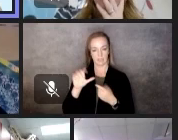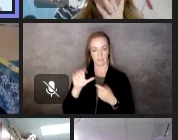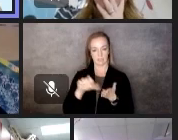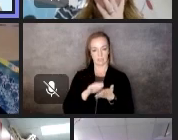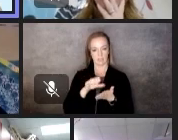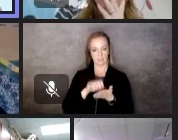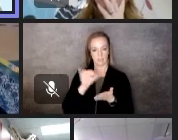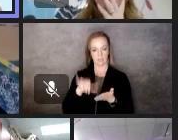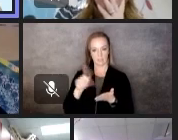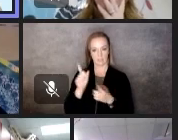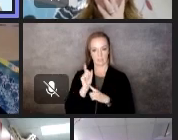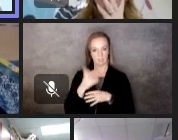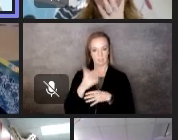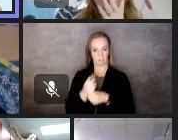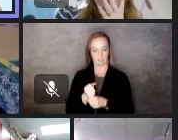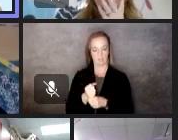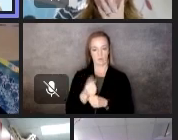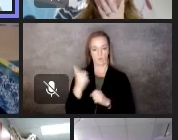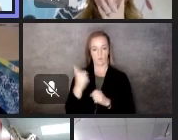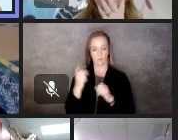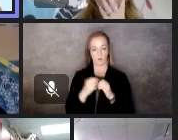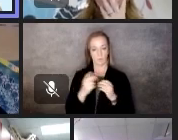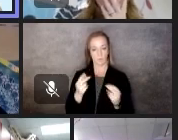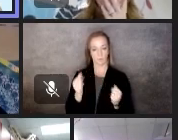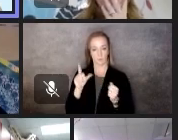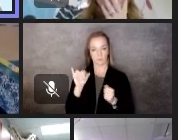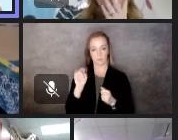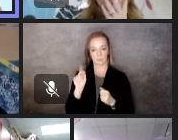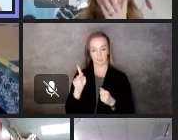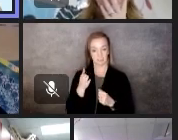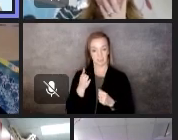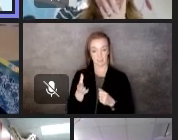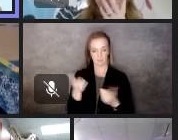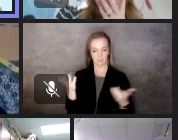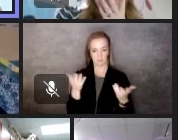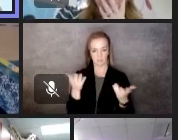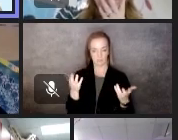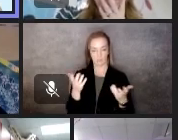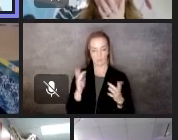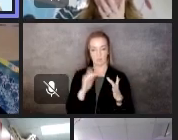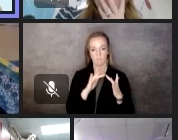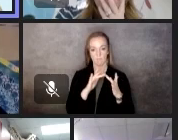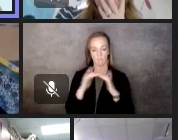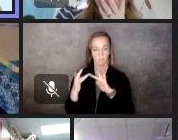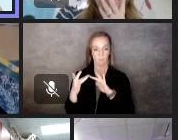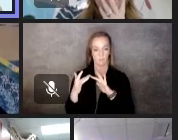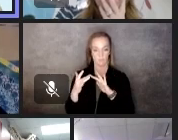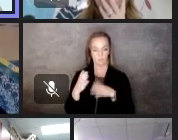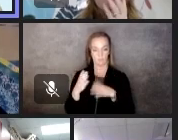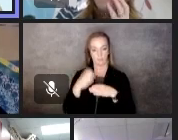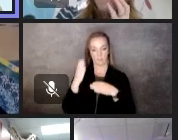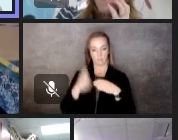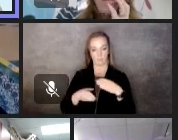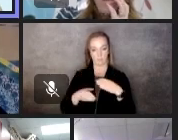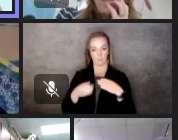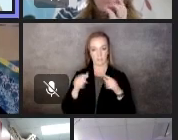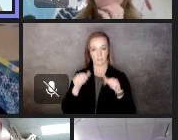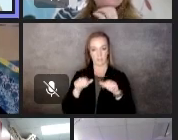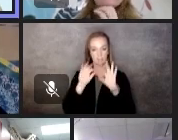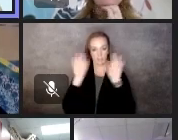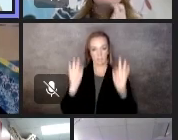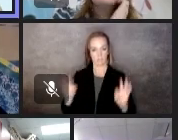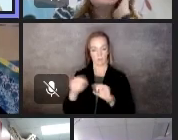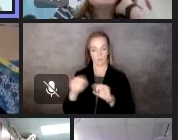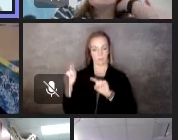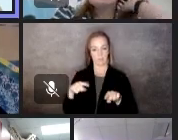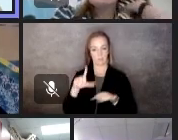also, one more quick link in that slide deck is the virtual completion of this form, the attendance link for